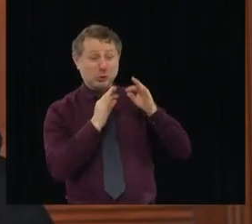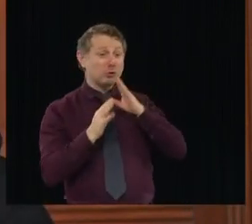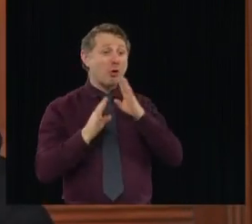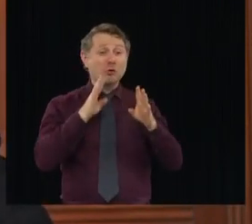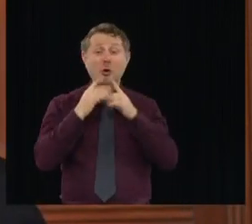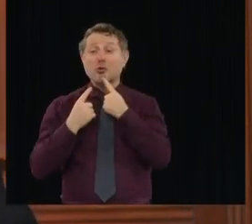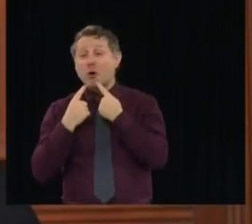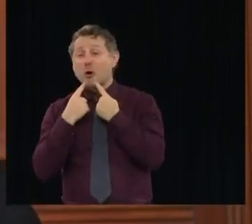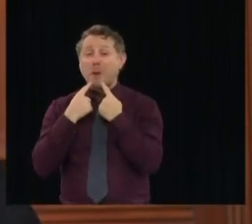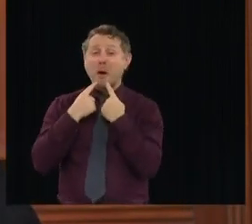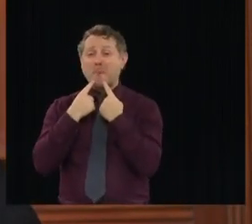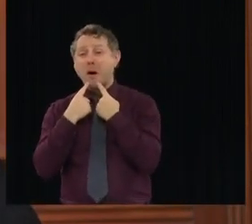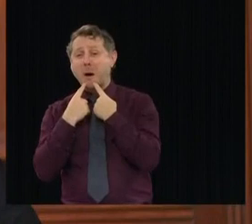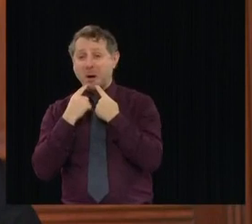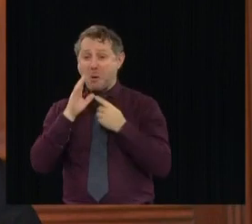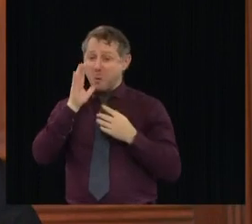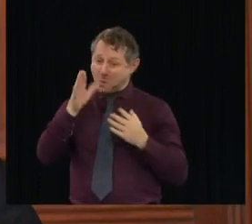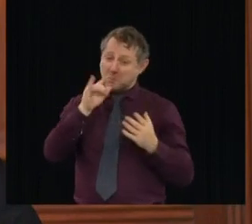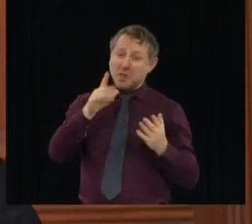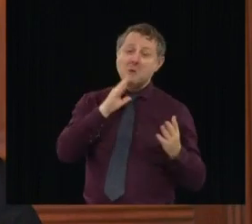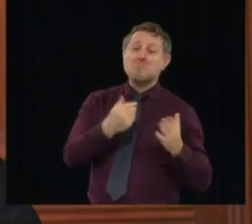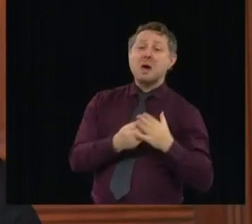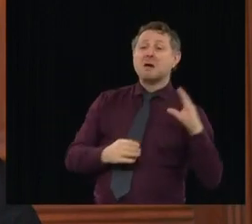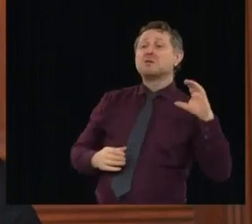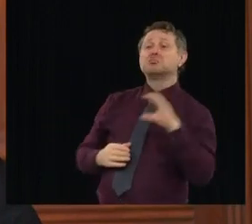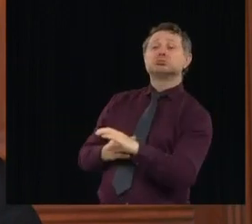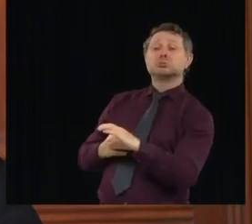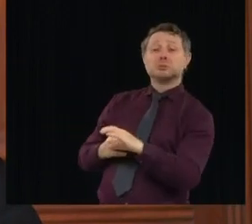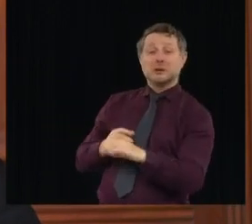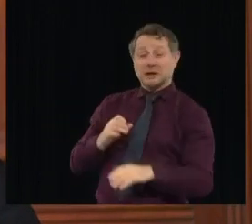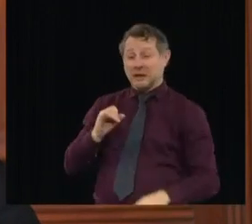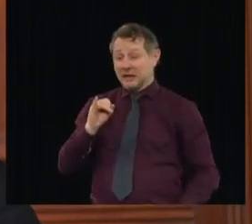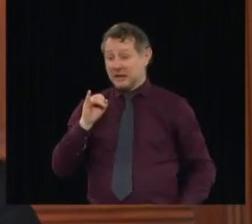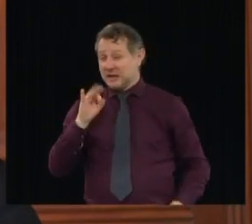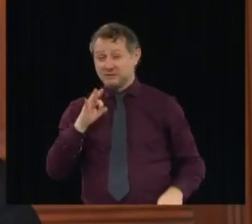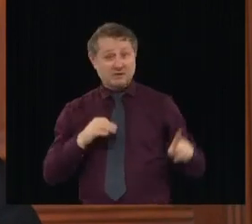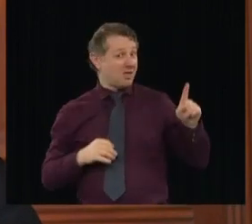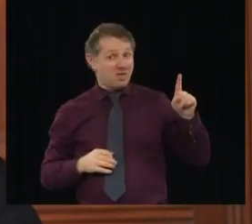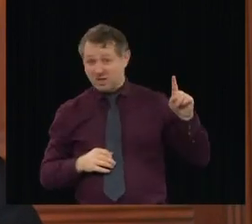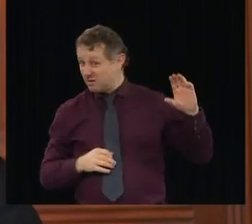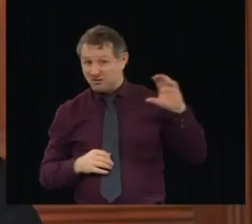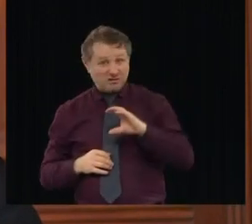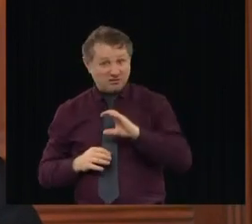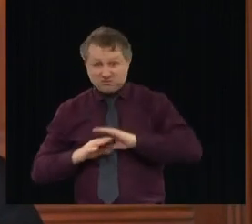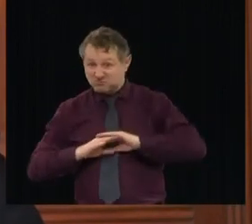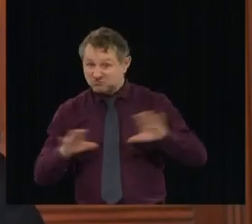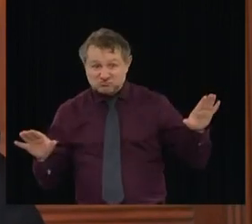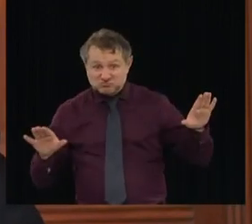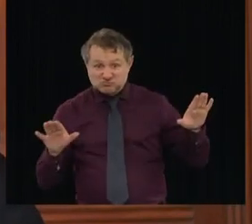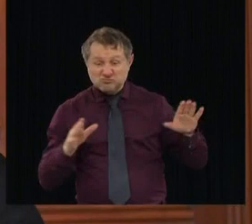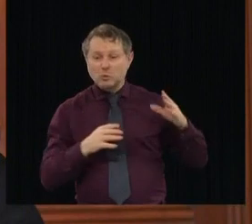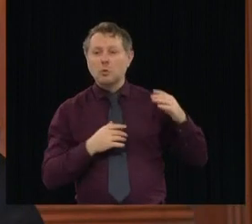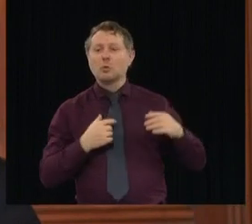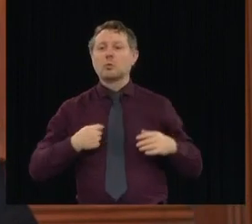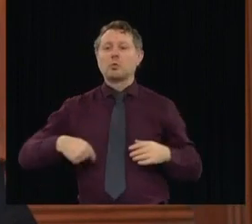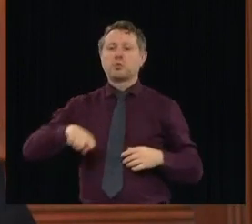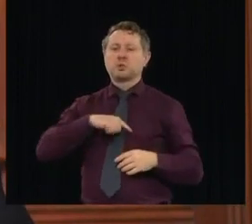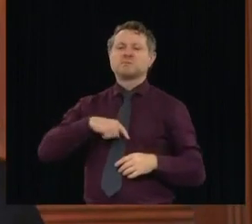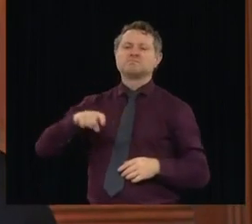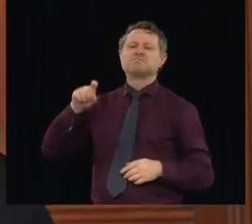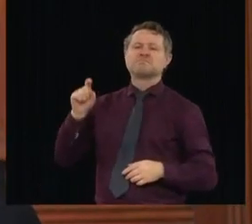money in relief. In the event that those funds don't occur, then we would have to make those reductions. But as the governor